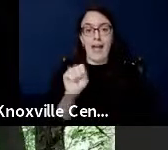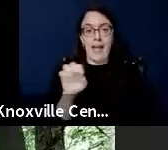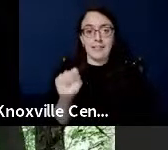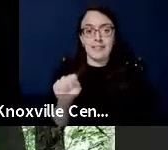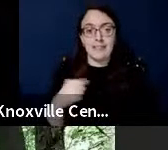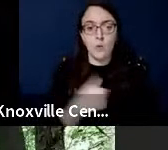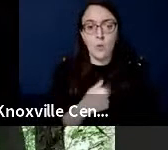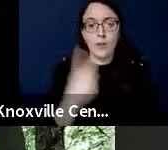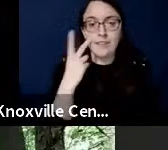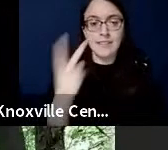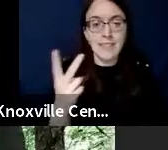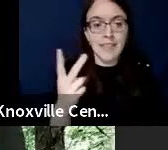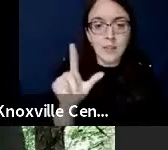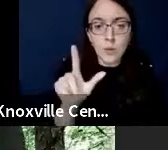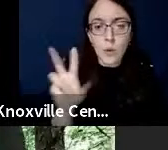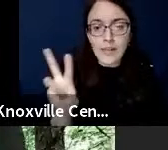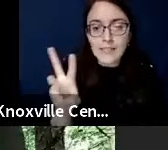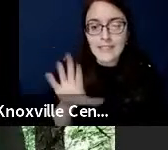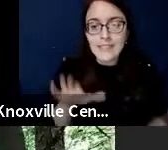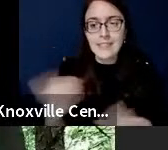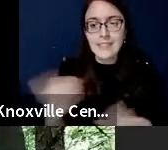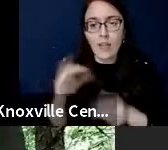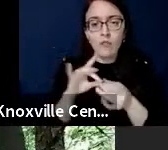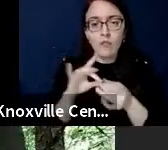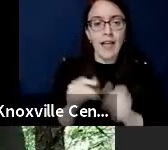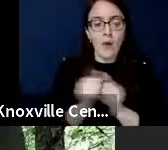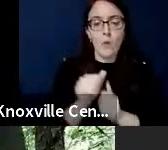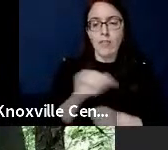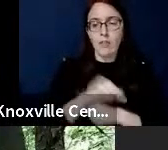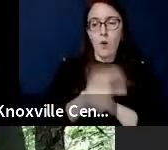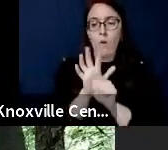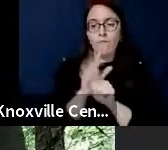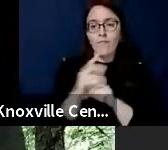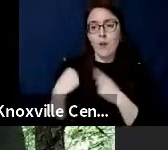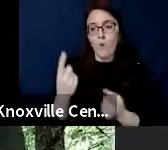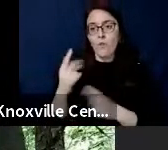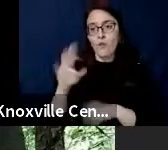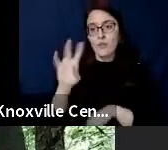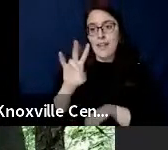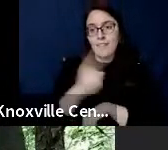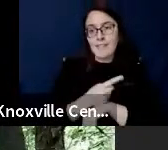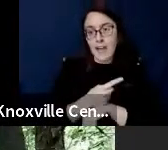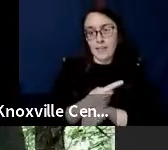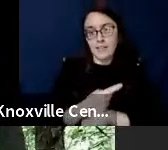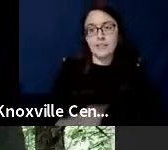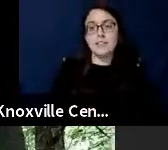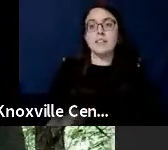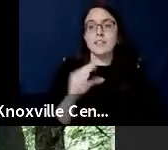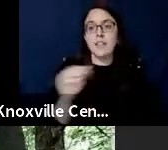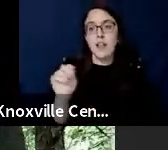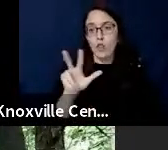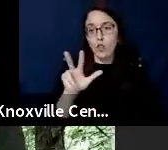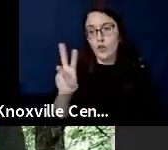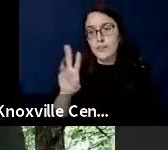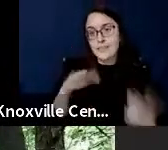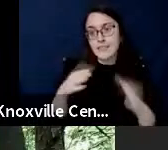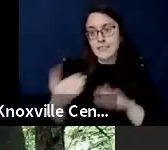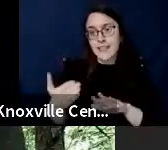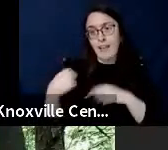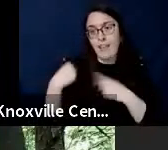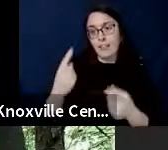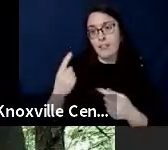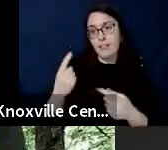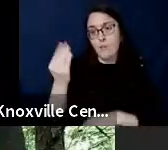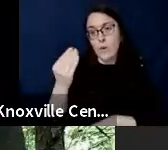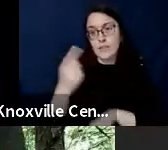seen 26 deaths related to COVID over the past 7 days, excuse me, and 36 deaths in the last 14